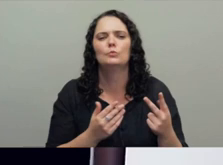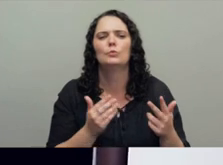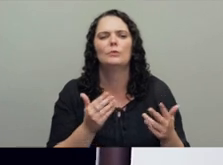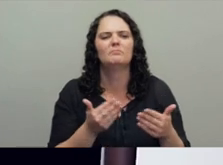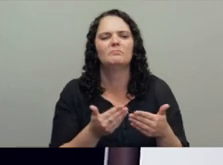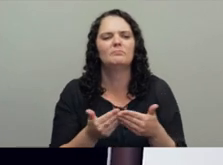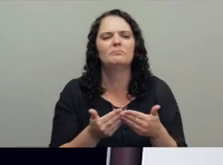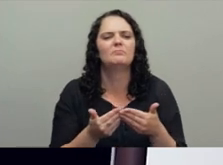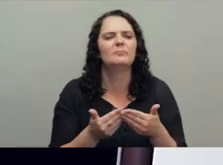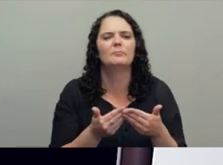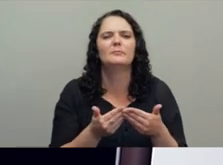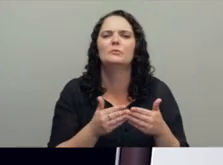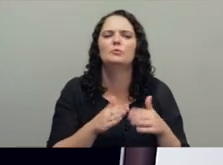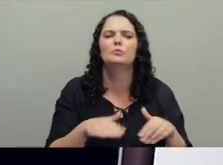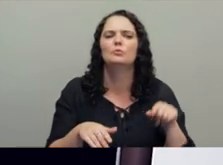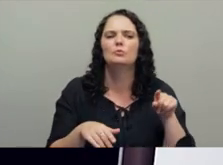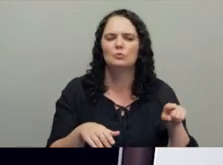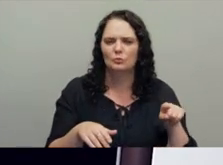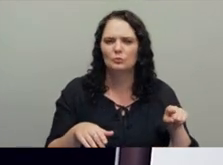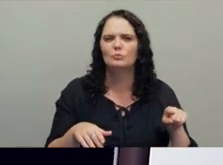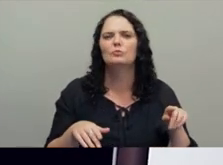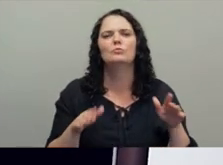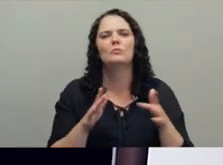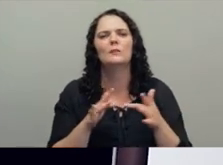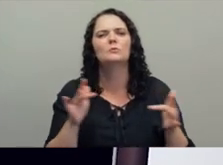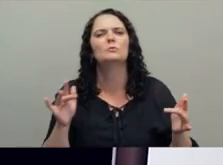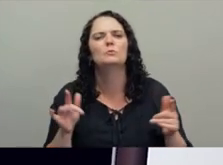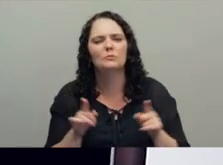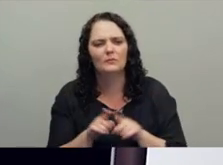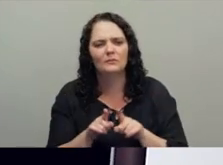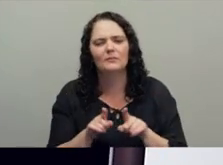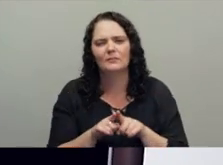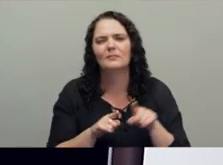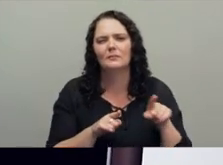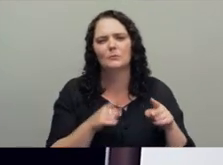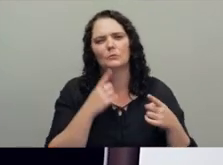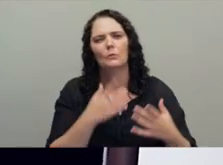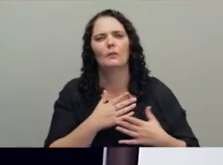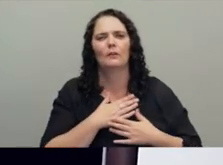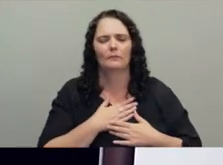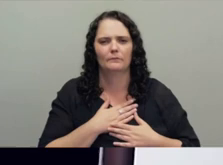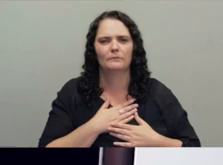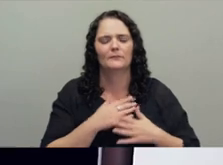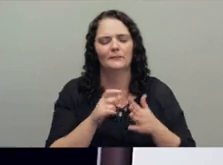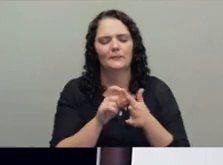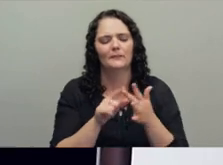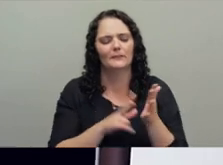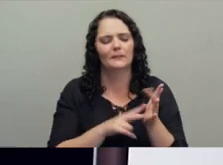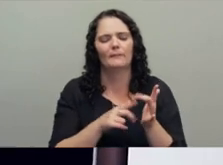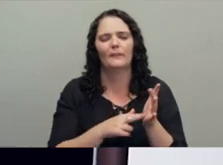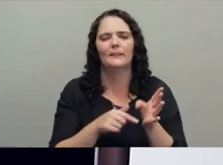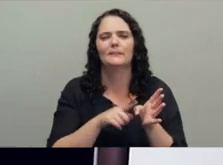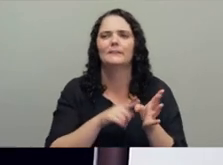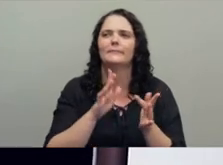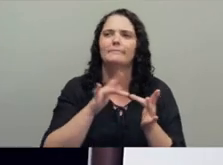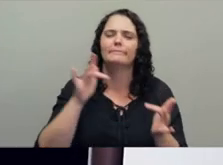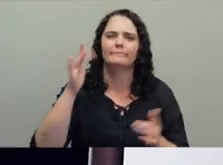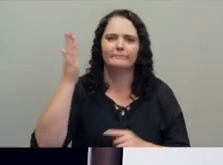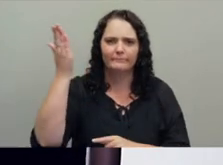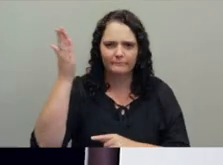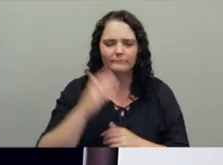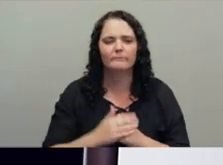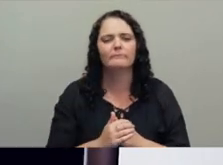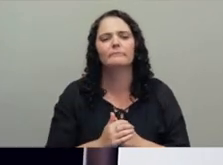love. Venus, obviously a very, very popular subject matter in European art history, an easy way to get